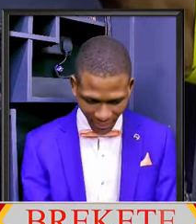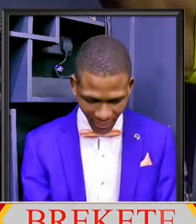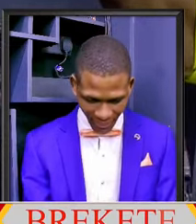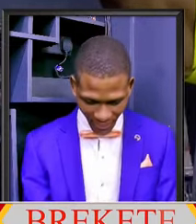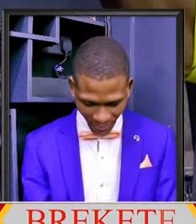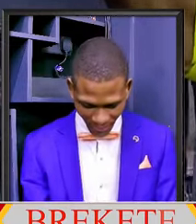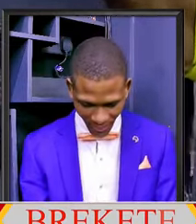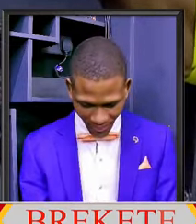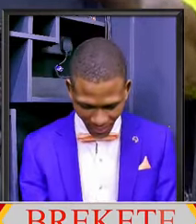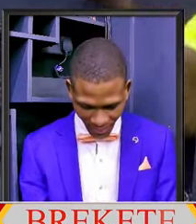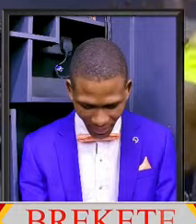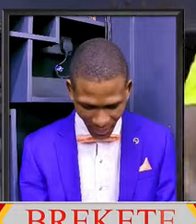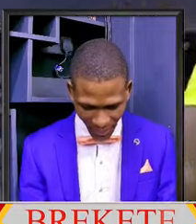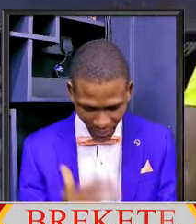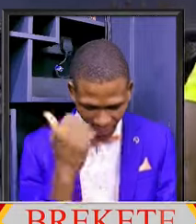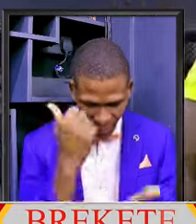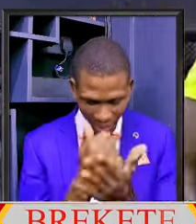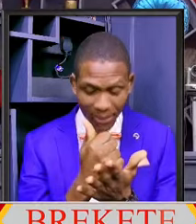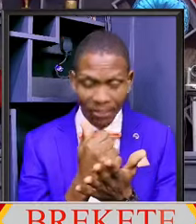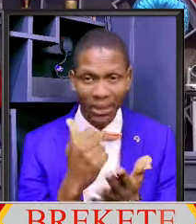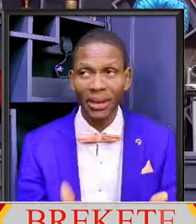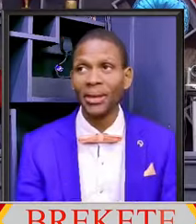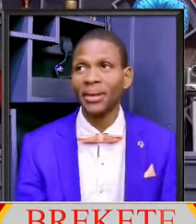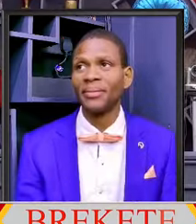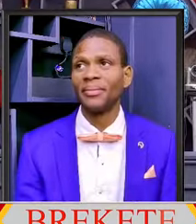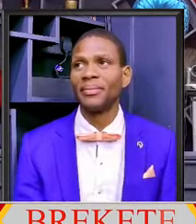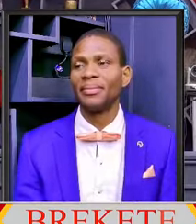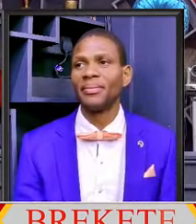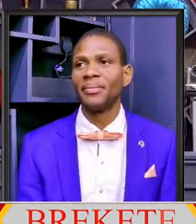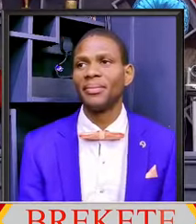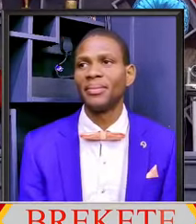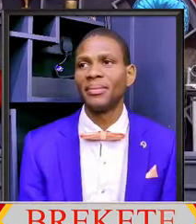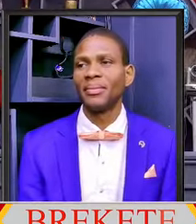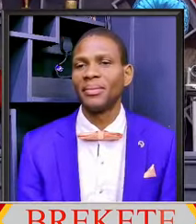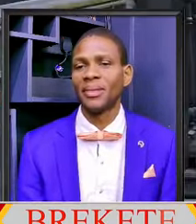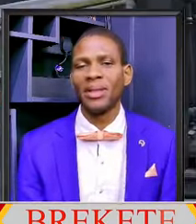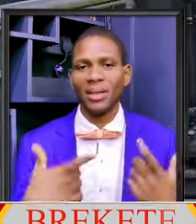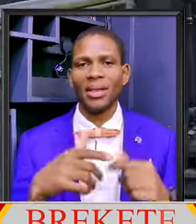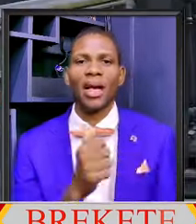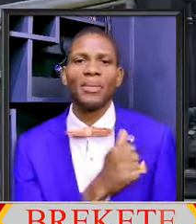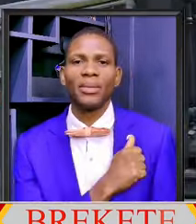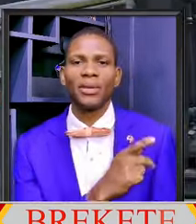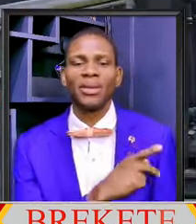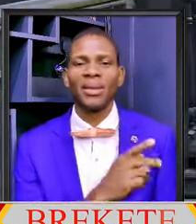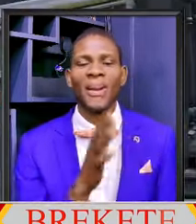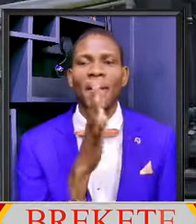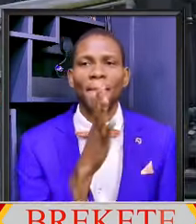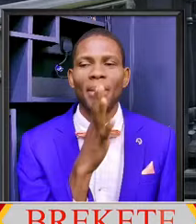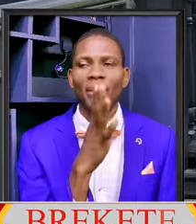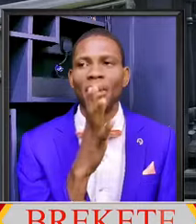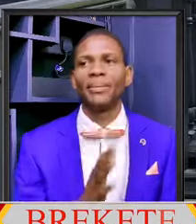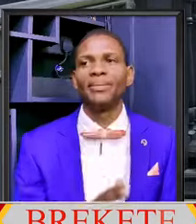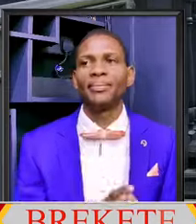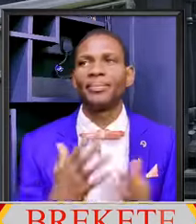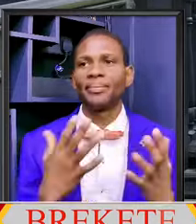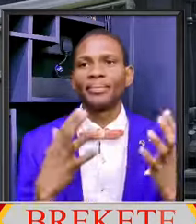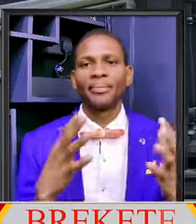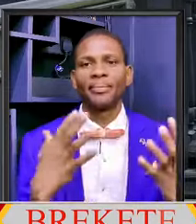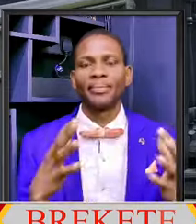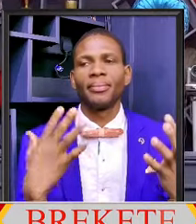30 years to cry to. Amen. Thank you. Look, we appreciate Mama.